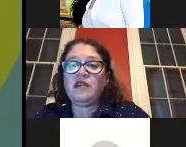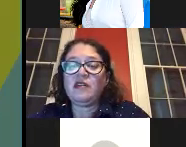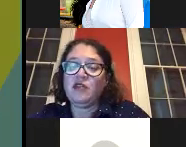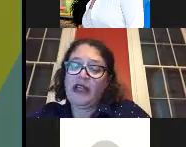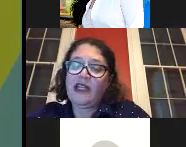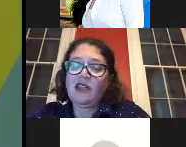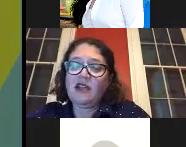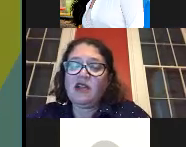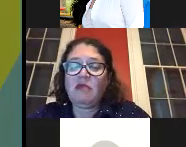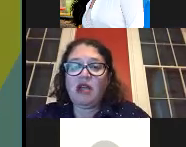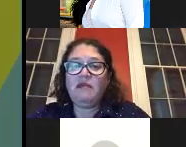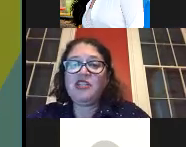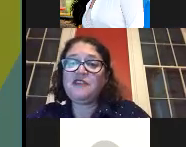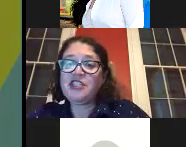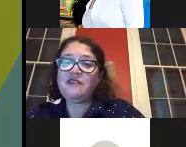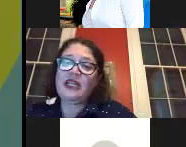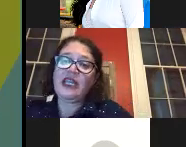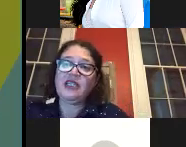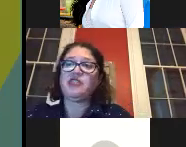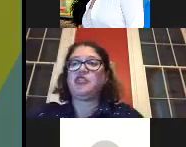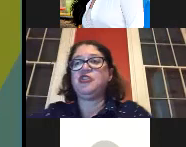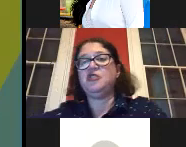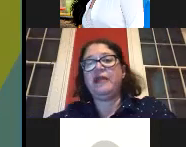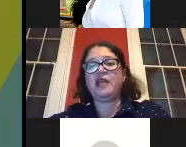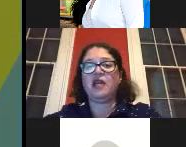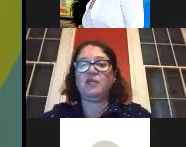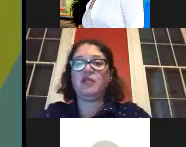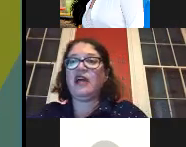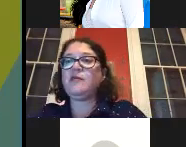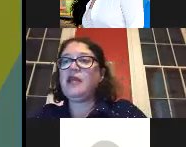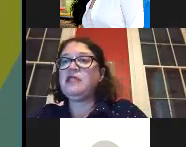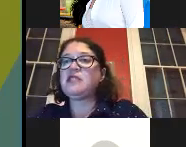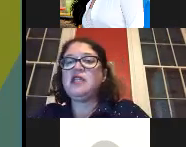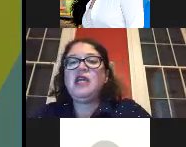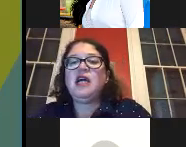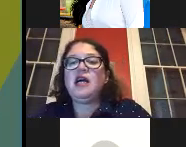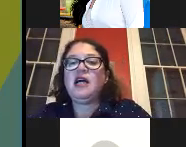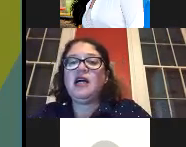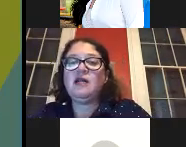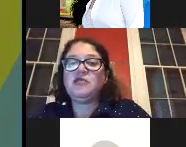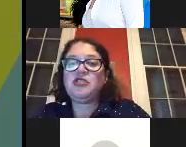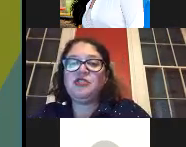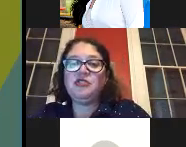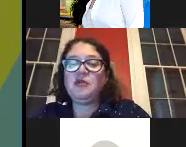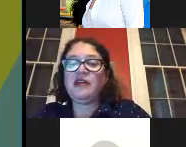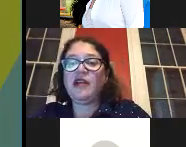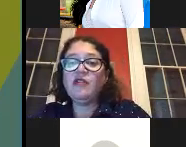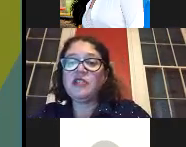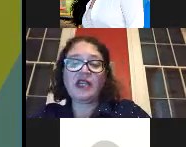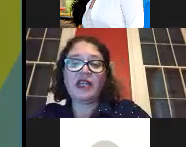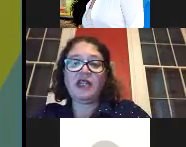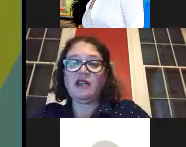The other major function of Medicaid is to make provider payments, to